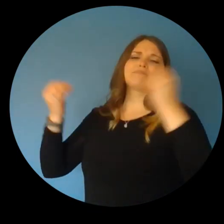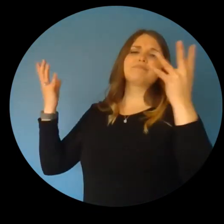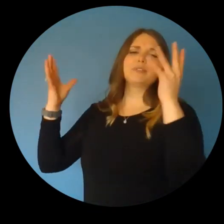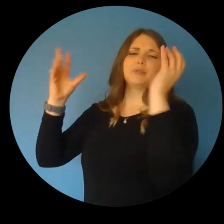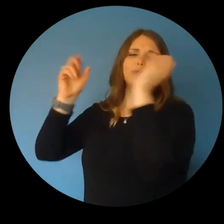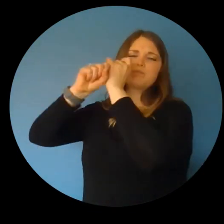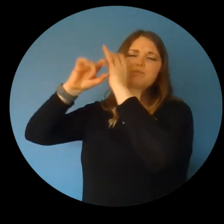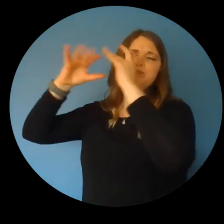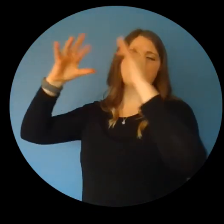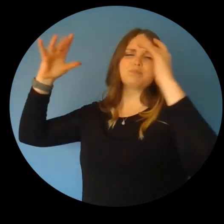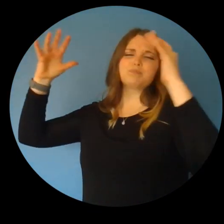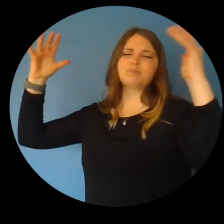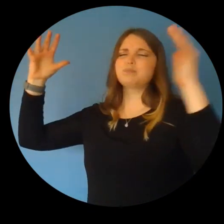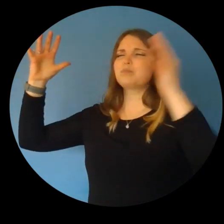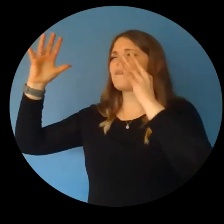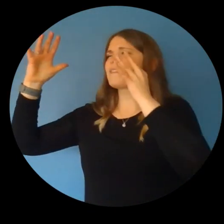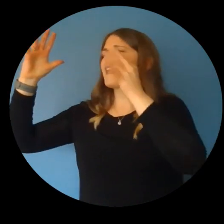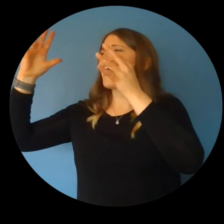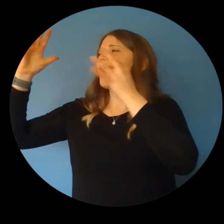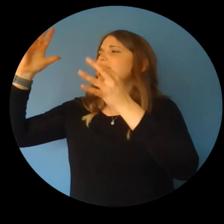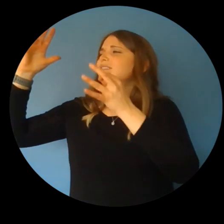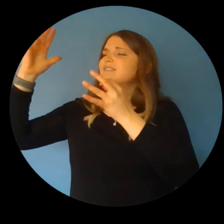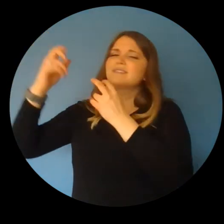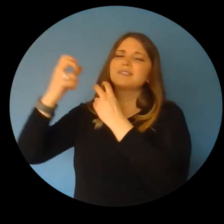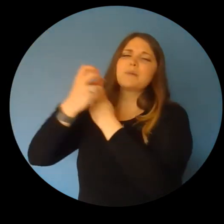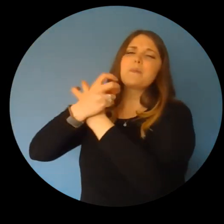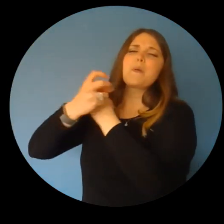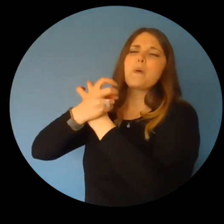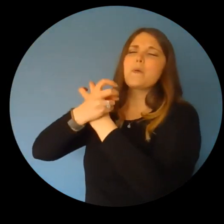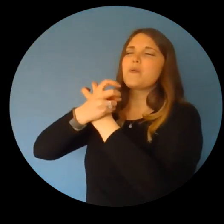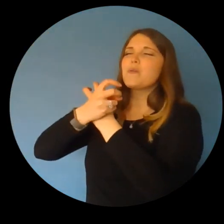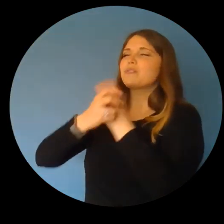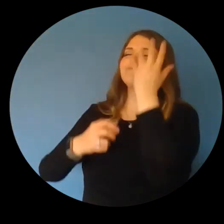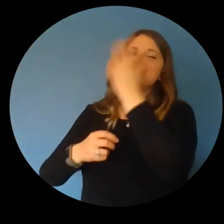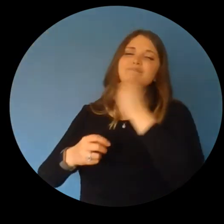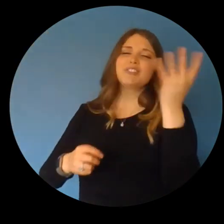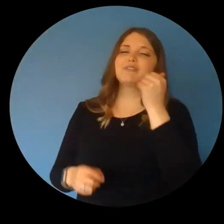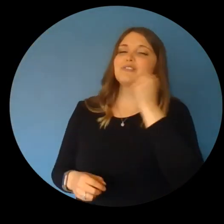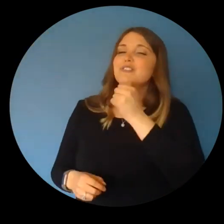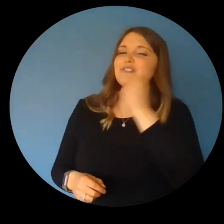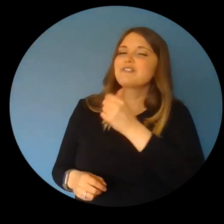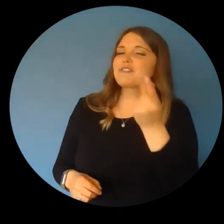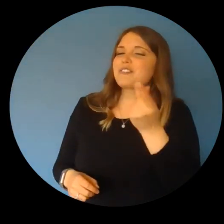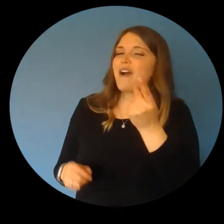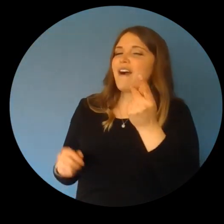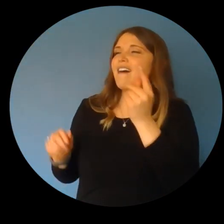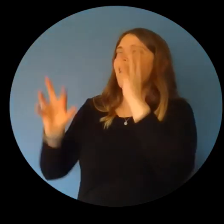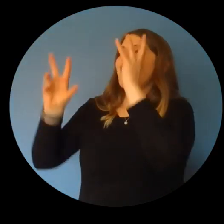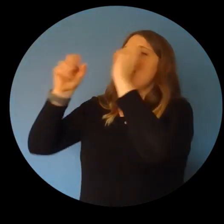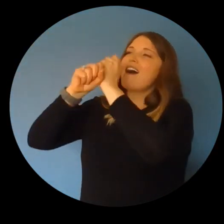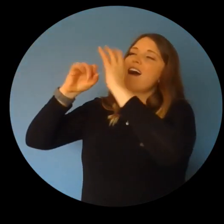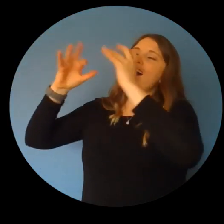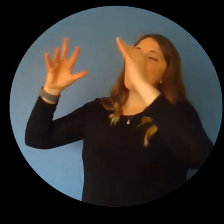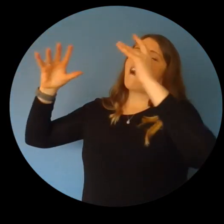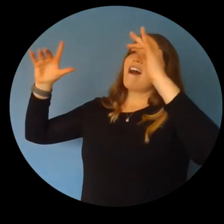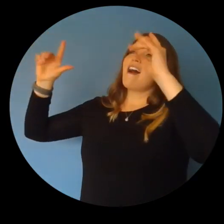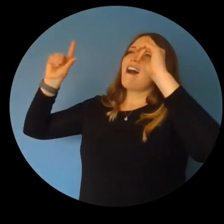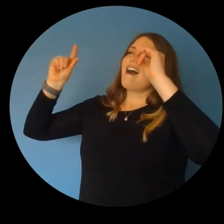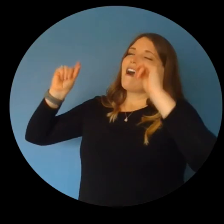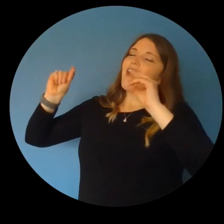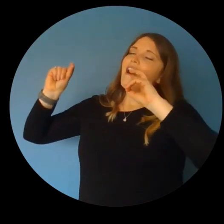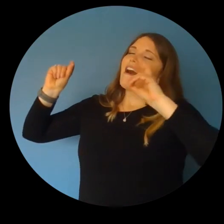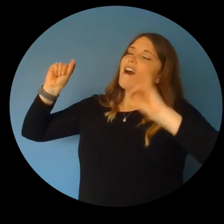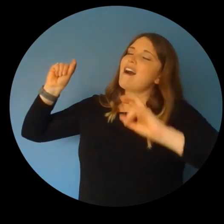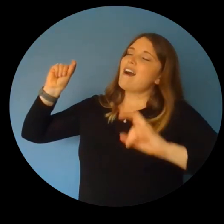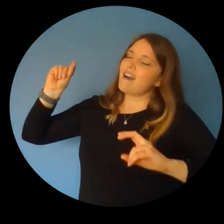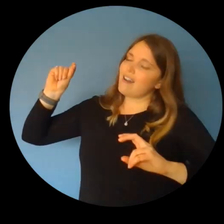cowardly cats and juicy bones and pretty poodles." And with that, he closed his eyes and went back to